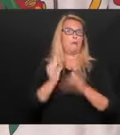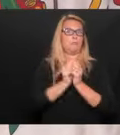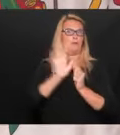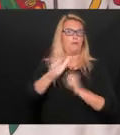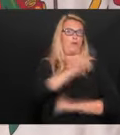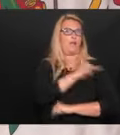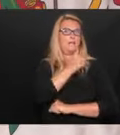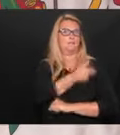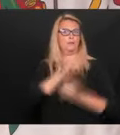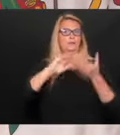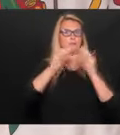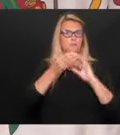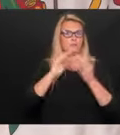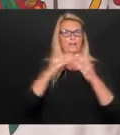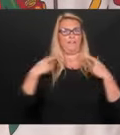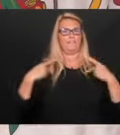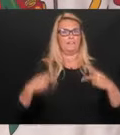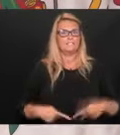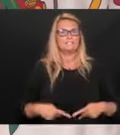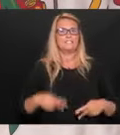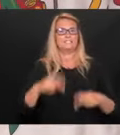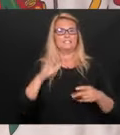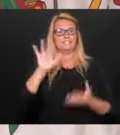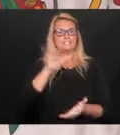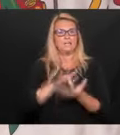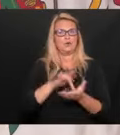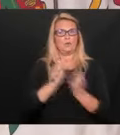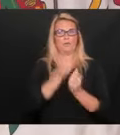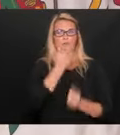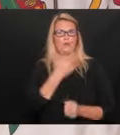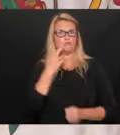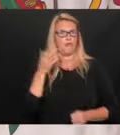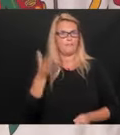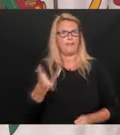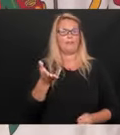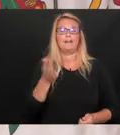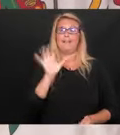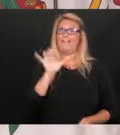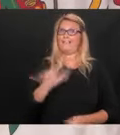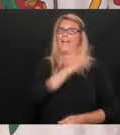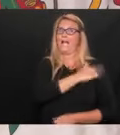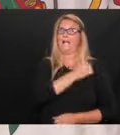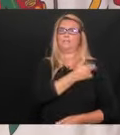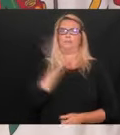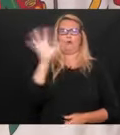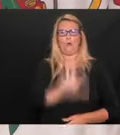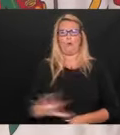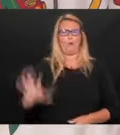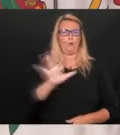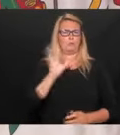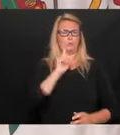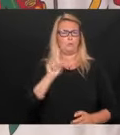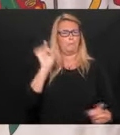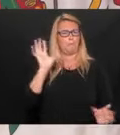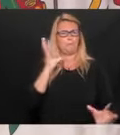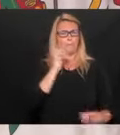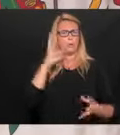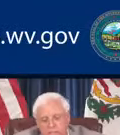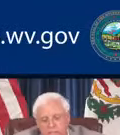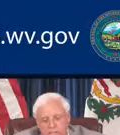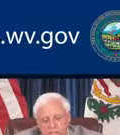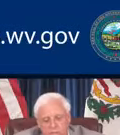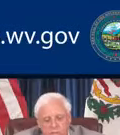with a community fitness center and a restaurant in it and everything. Absolutely, that hospital looked fantastic. Doug